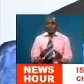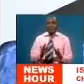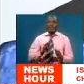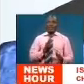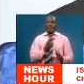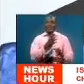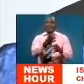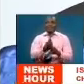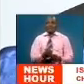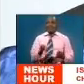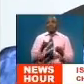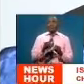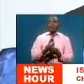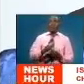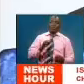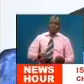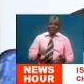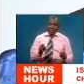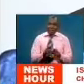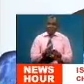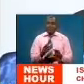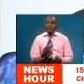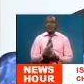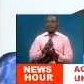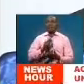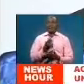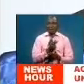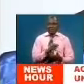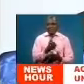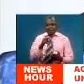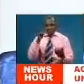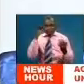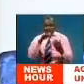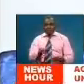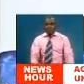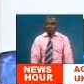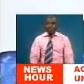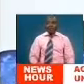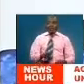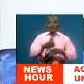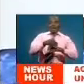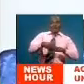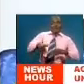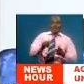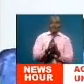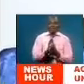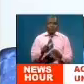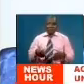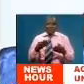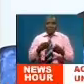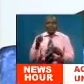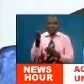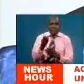to introduce processes and brands that will give us the resilience we are looking for. Besides, given the